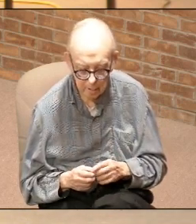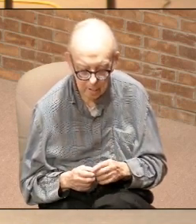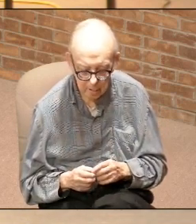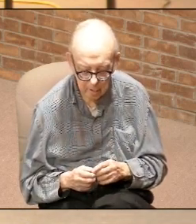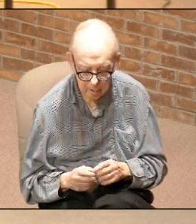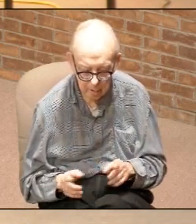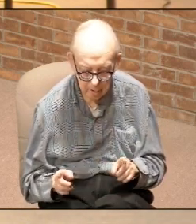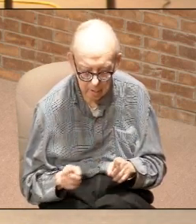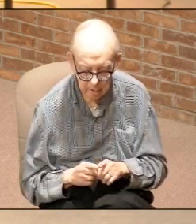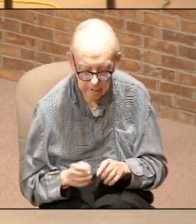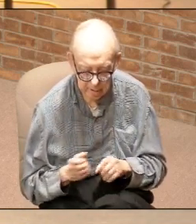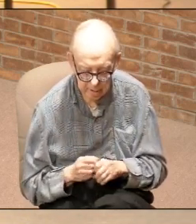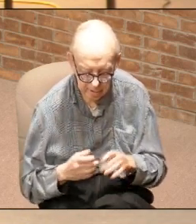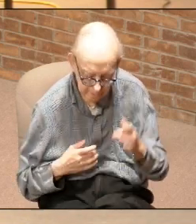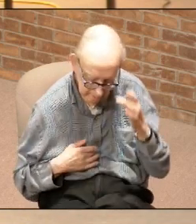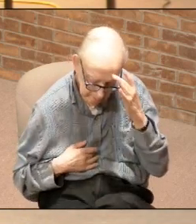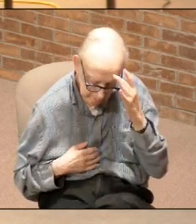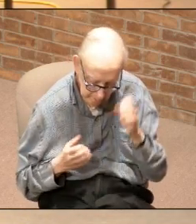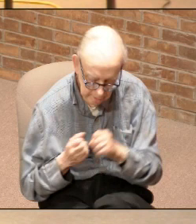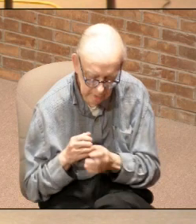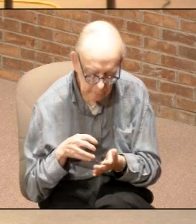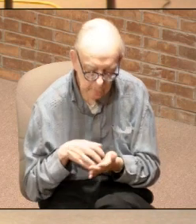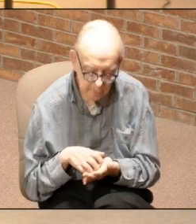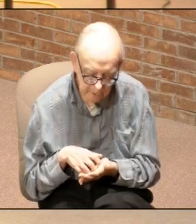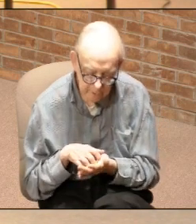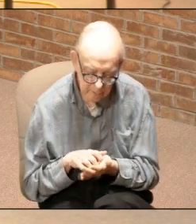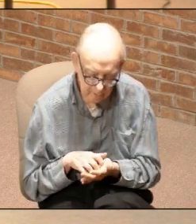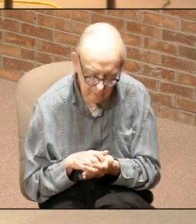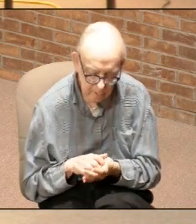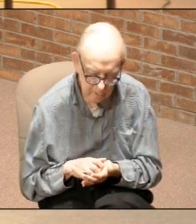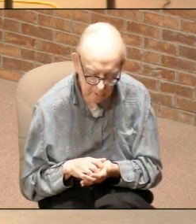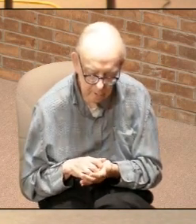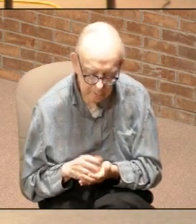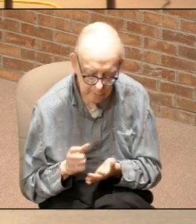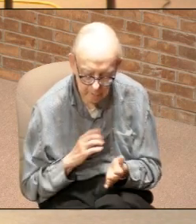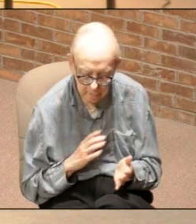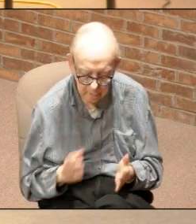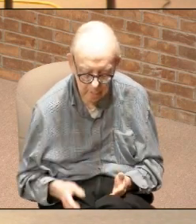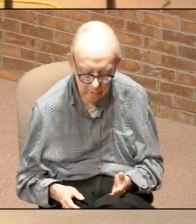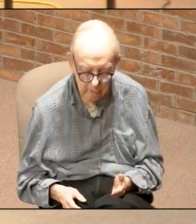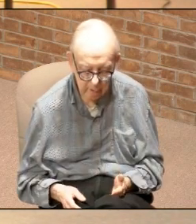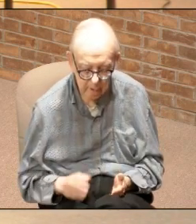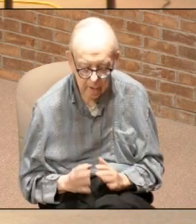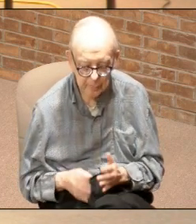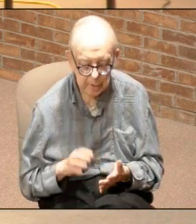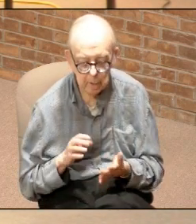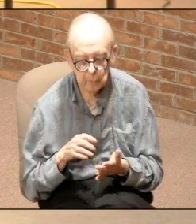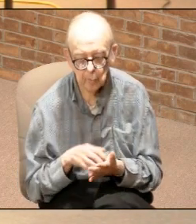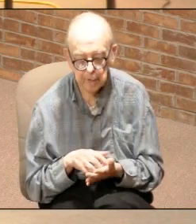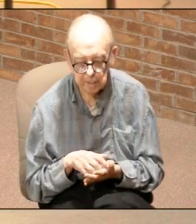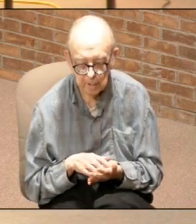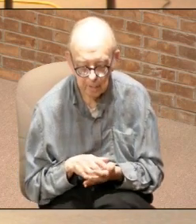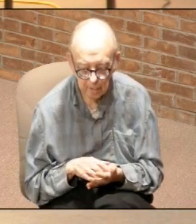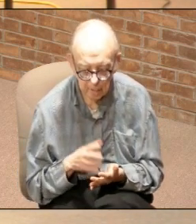as you're getting sick you're getting weak and a lot of christians have become weak because they're